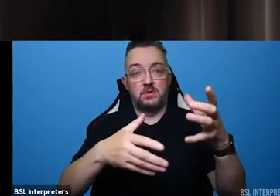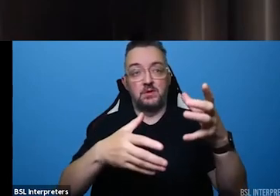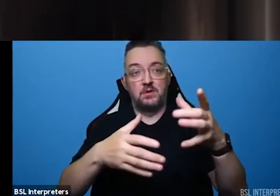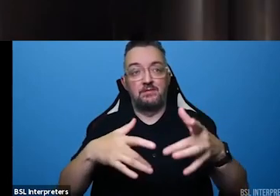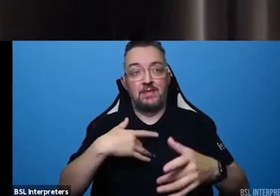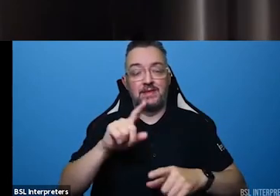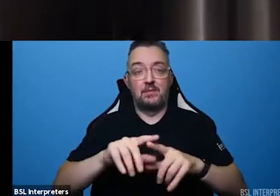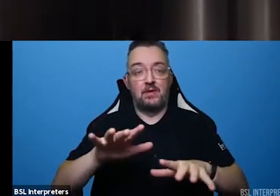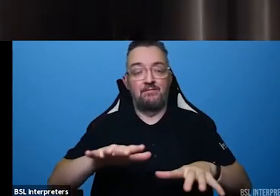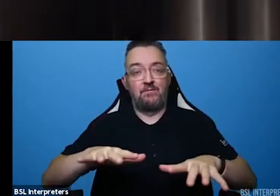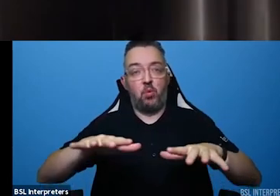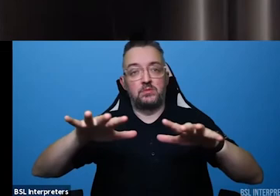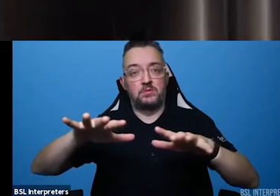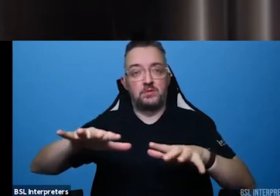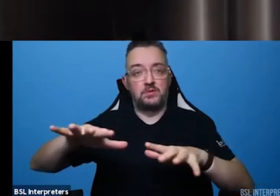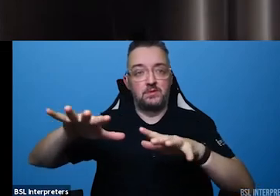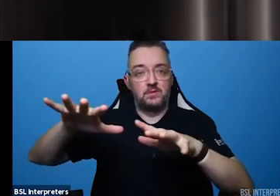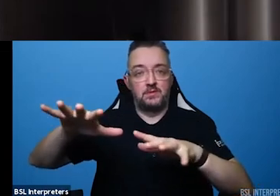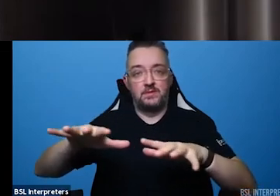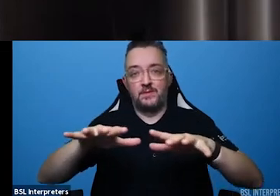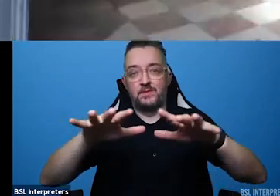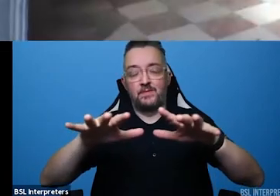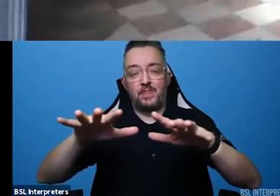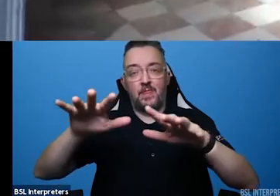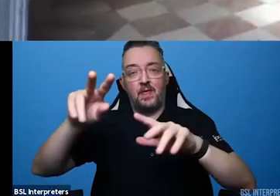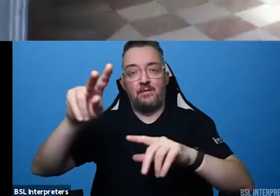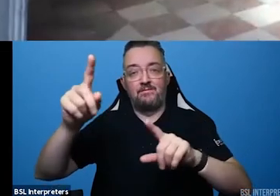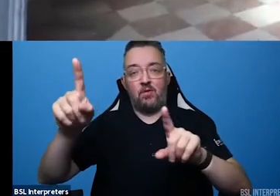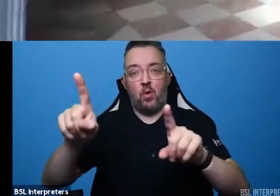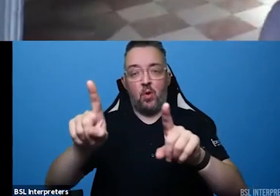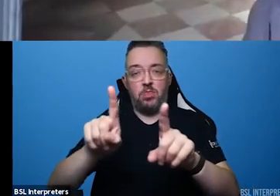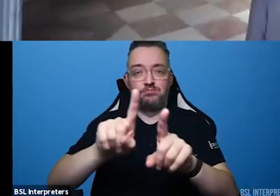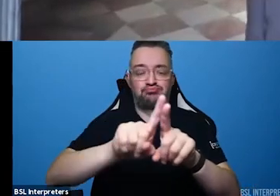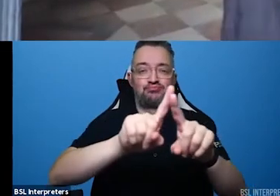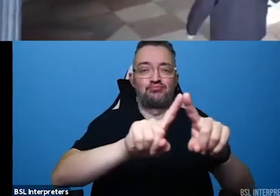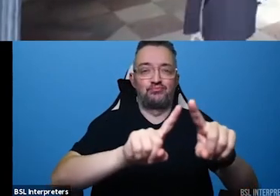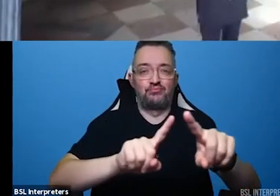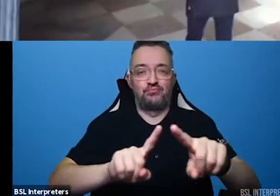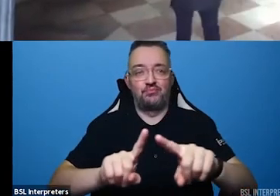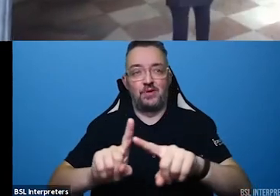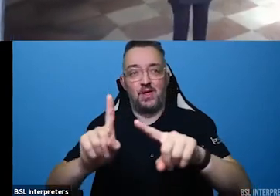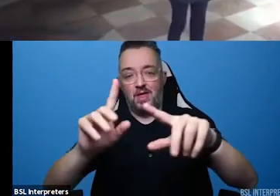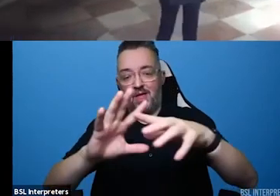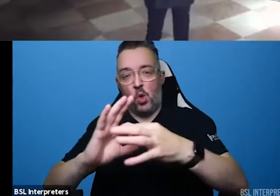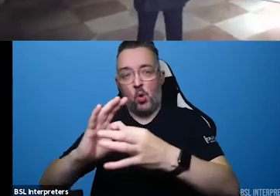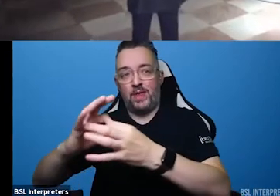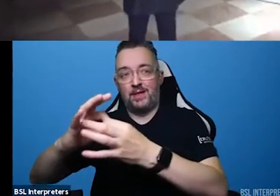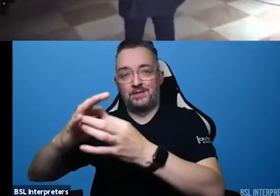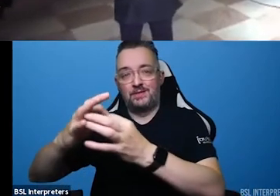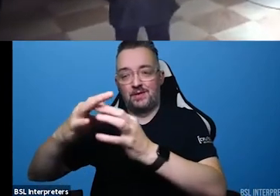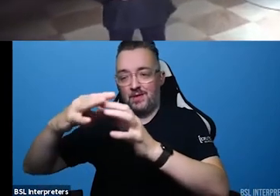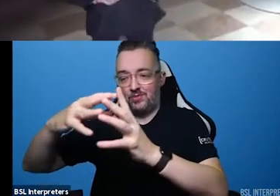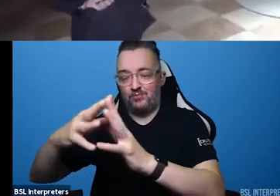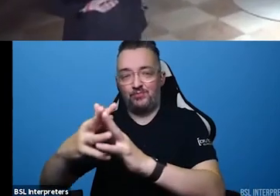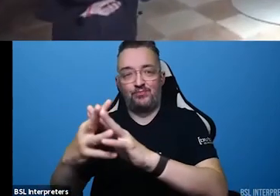floating, falling to each other, connecting and converging